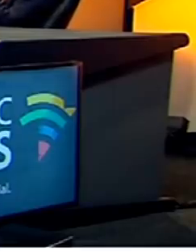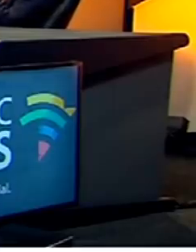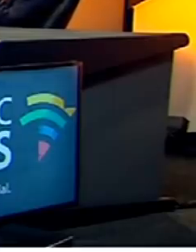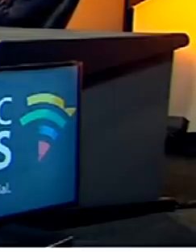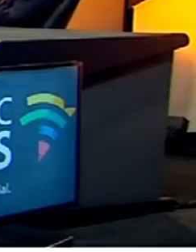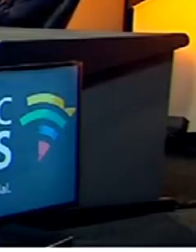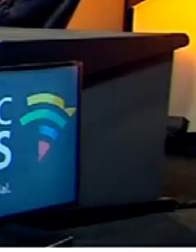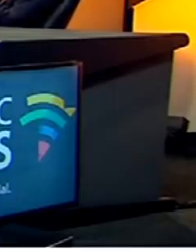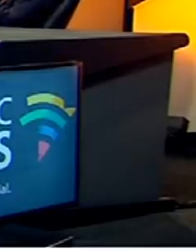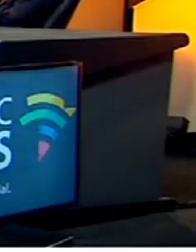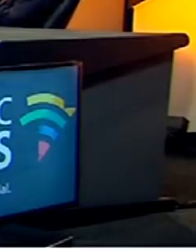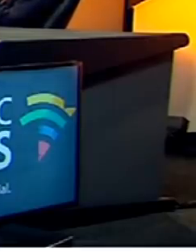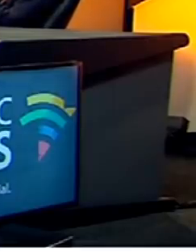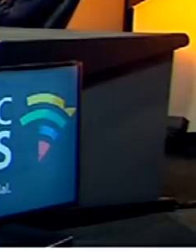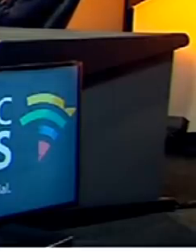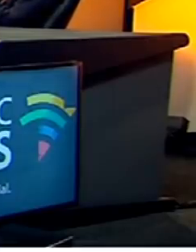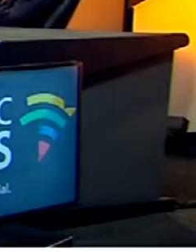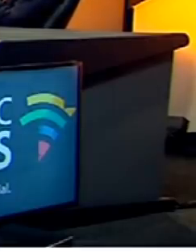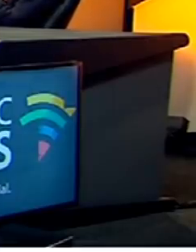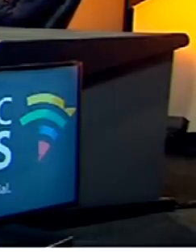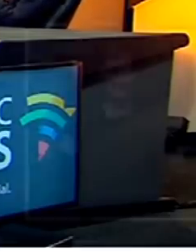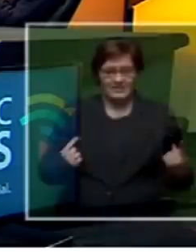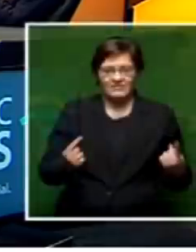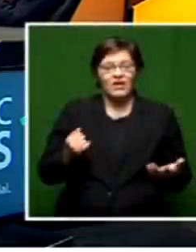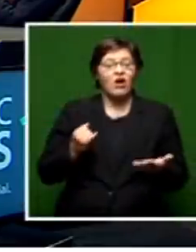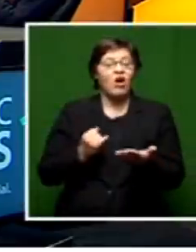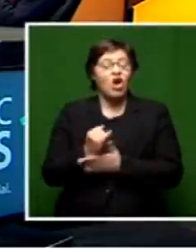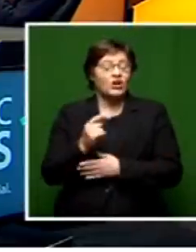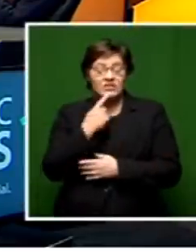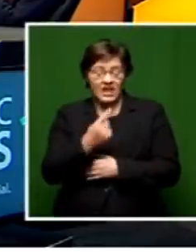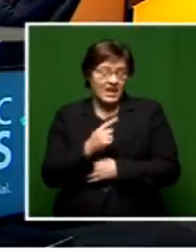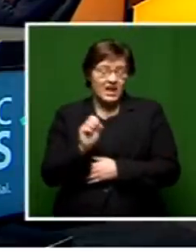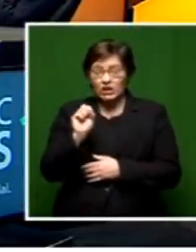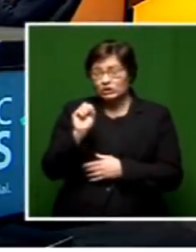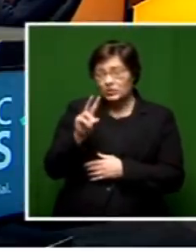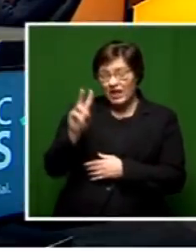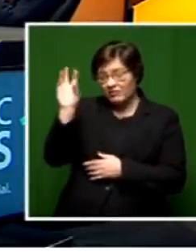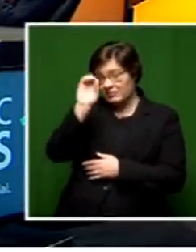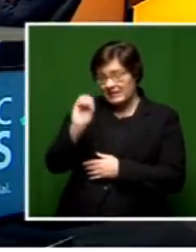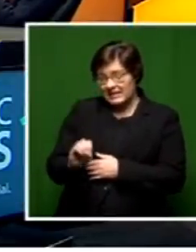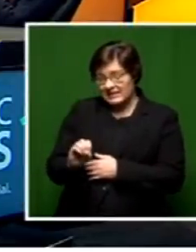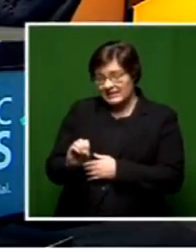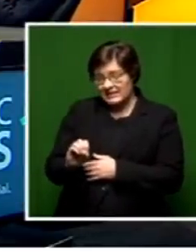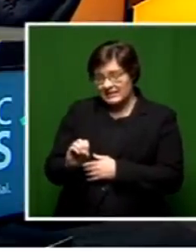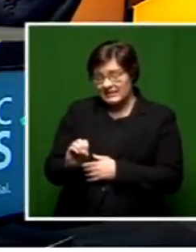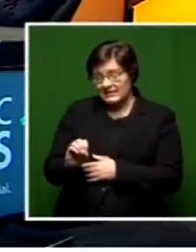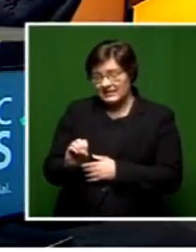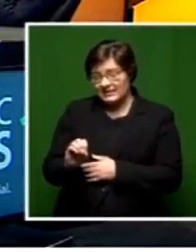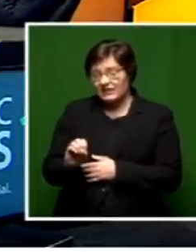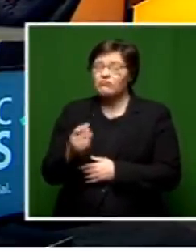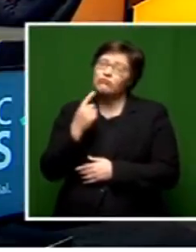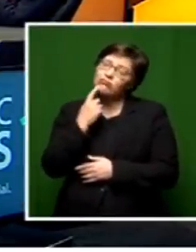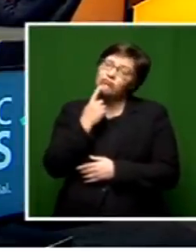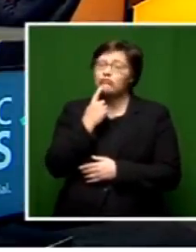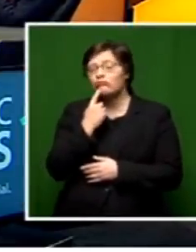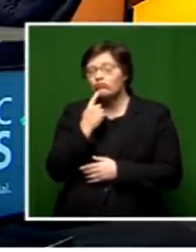early to tell. You said, what, 12% has yeah. 12%, so but we can reasonably predict how this is going to turn out. So